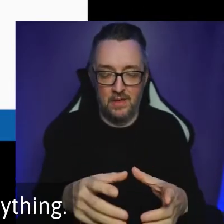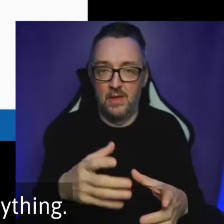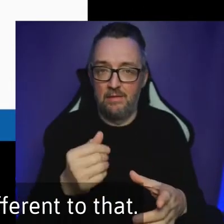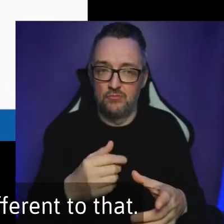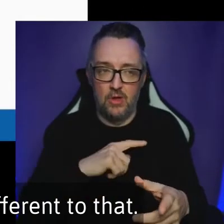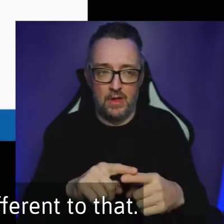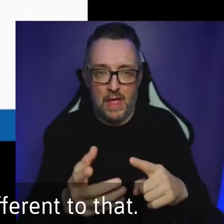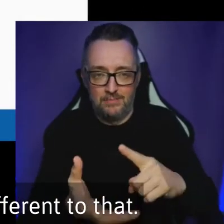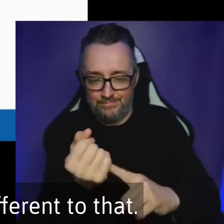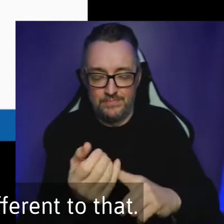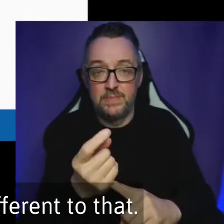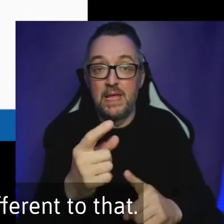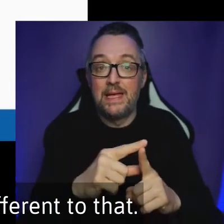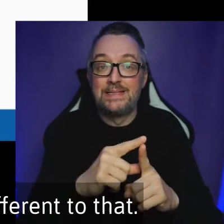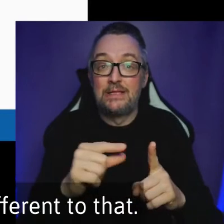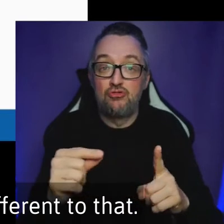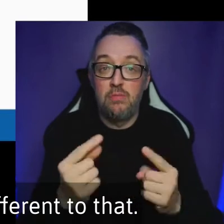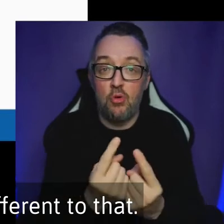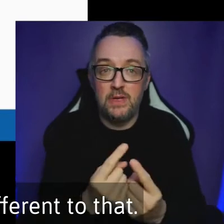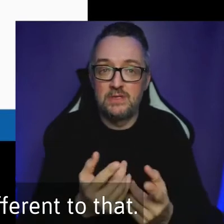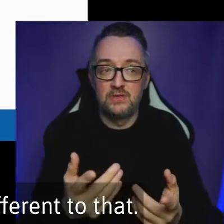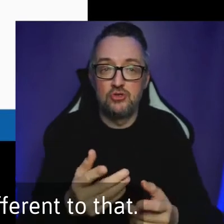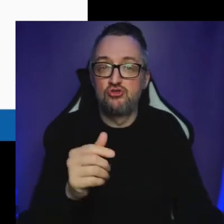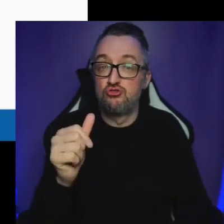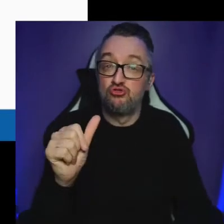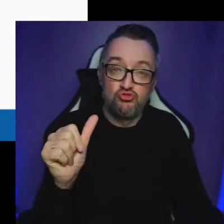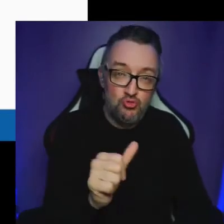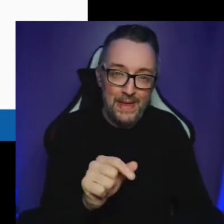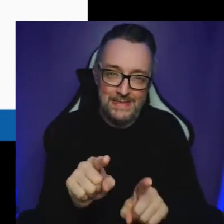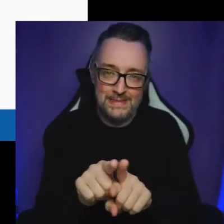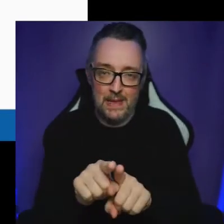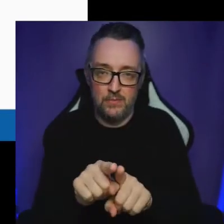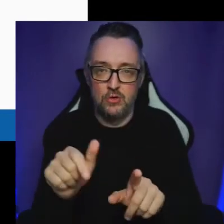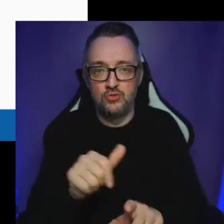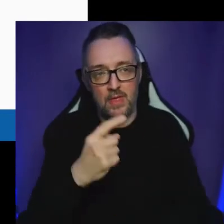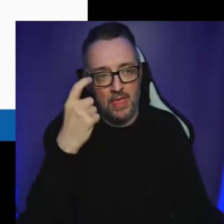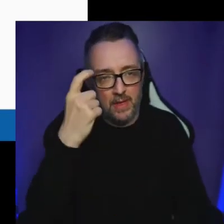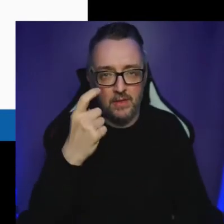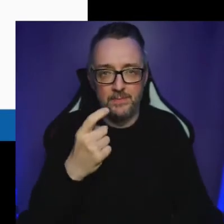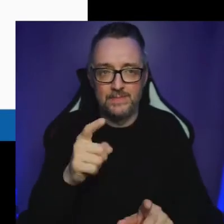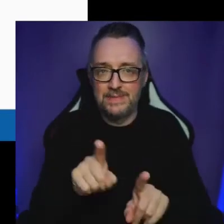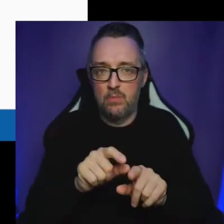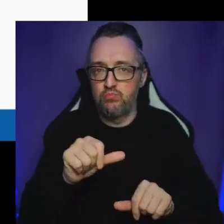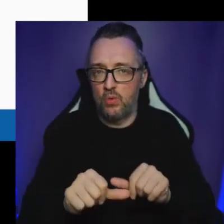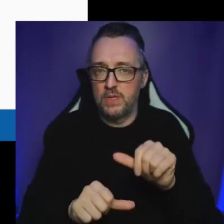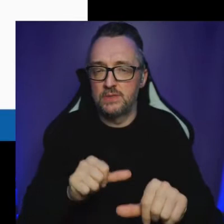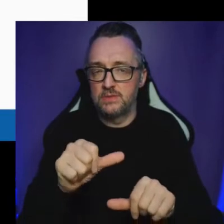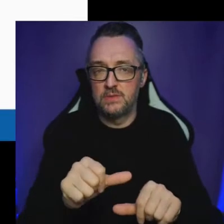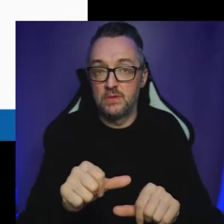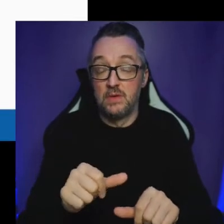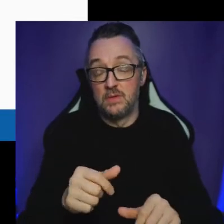everything. And like, digital products and services shouldn't be any different to that. We should still be thinking in all the same ways. And in many cases we